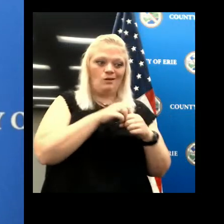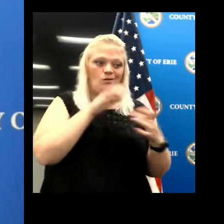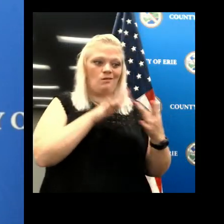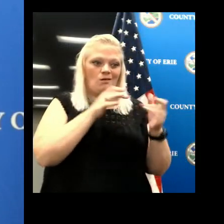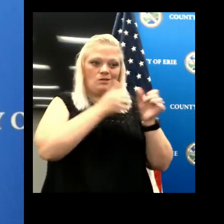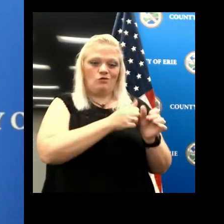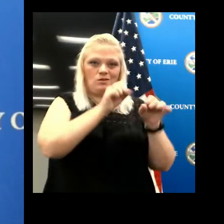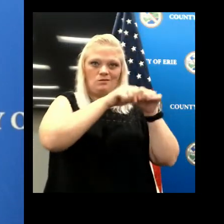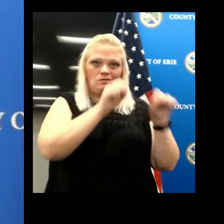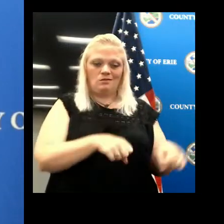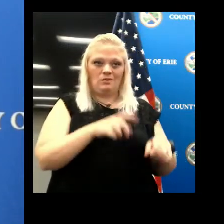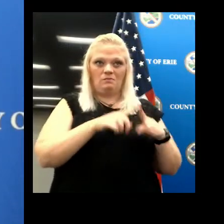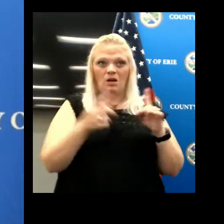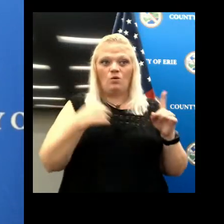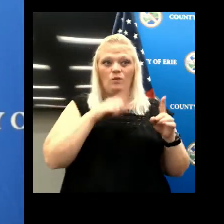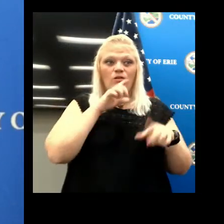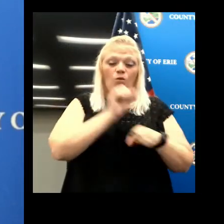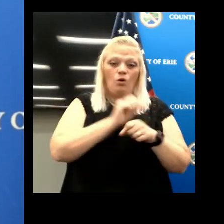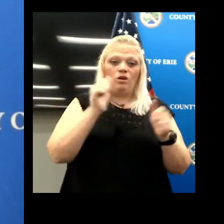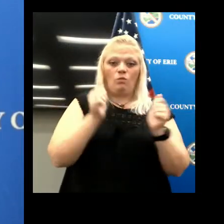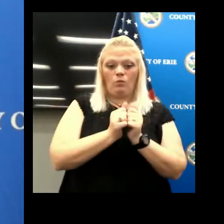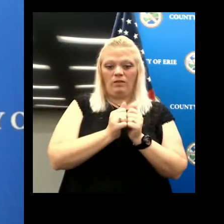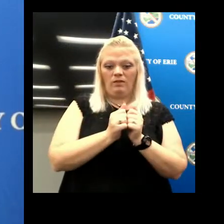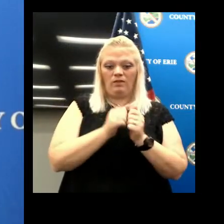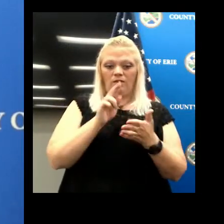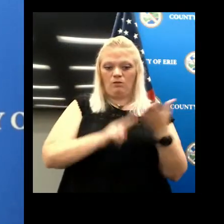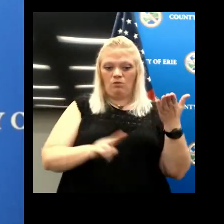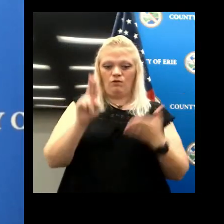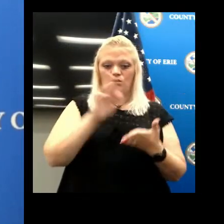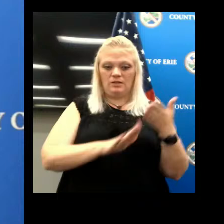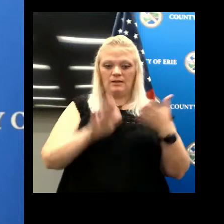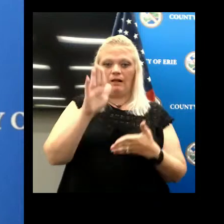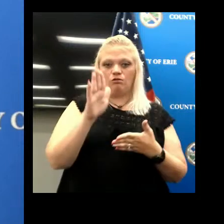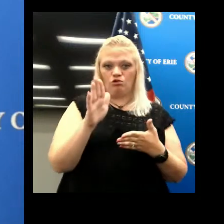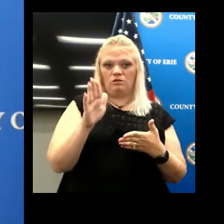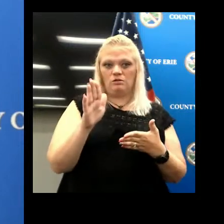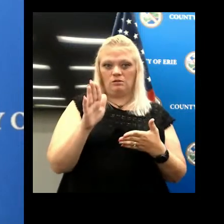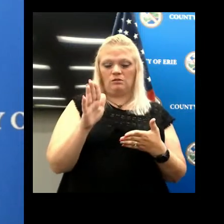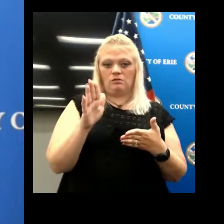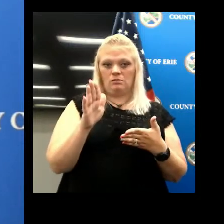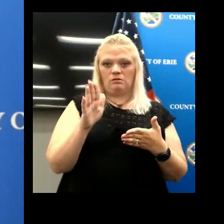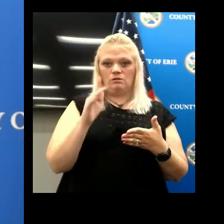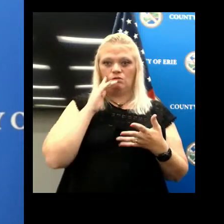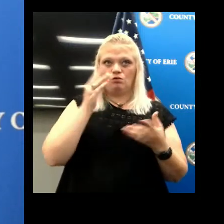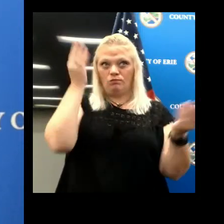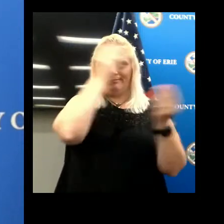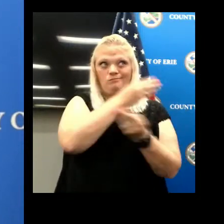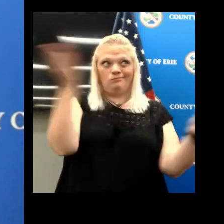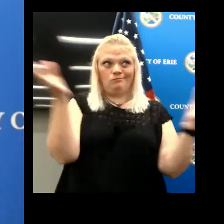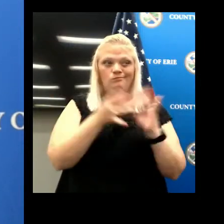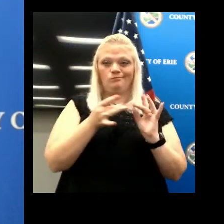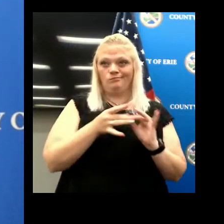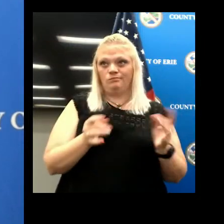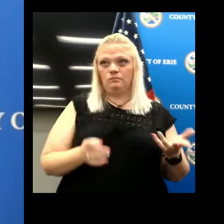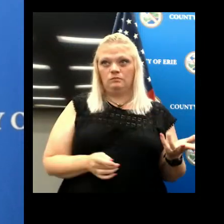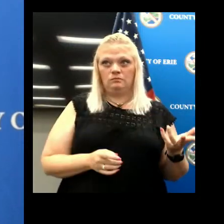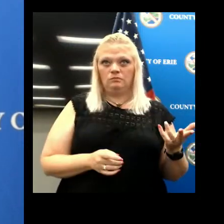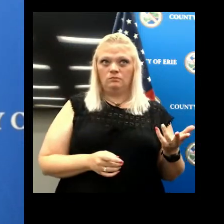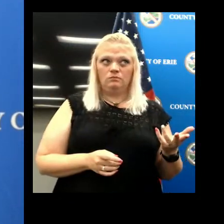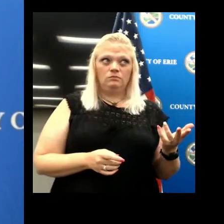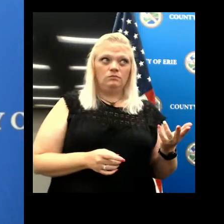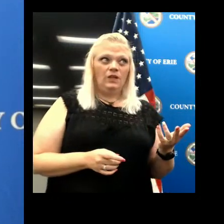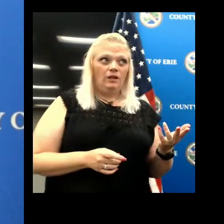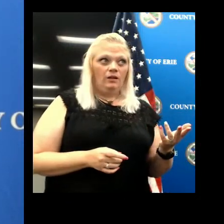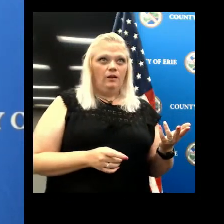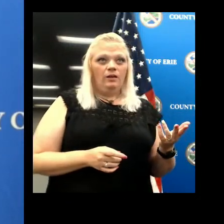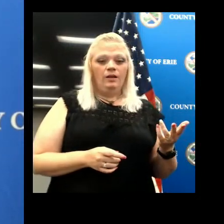system. But we are working with the universities and the colleges on getting this message out. I mean,